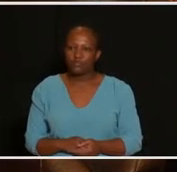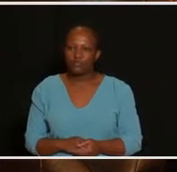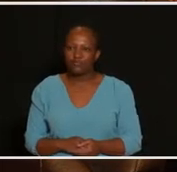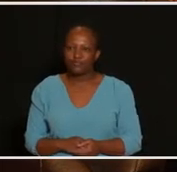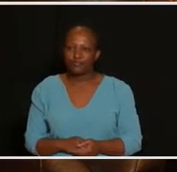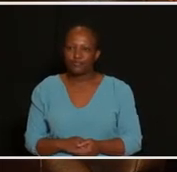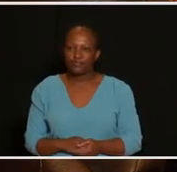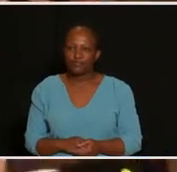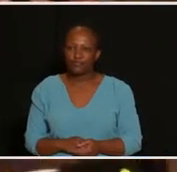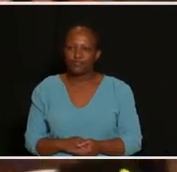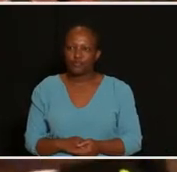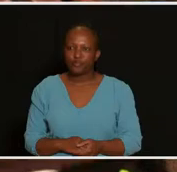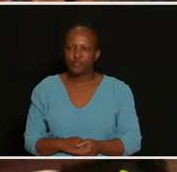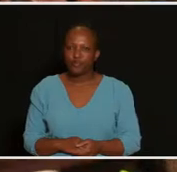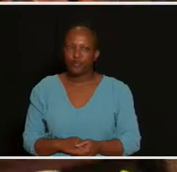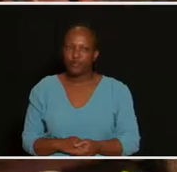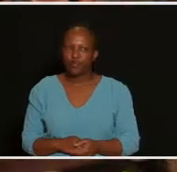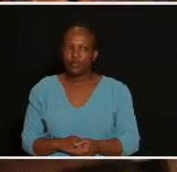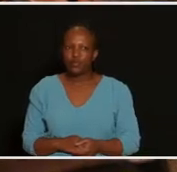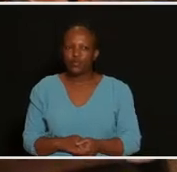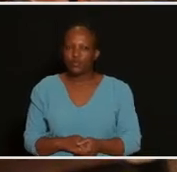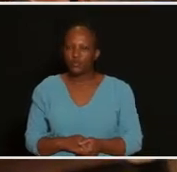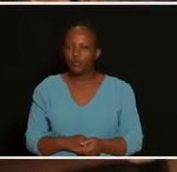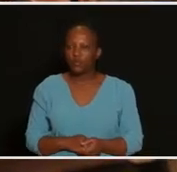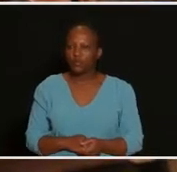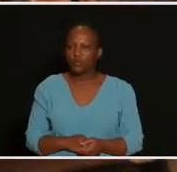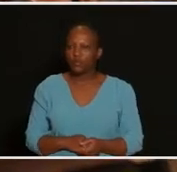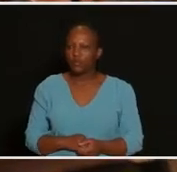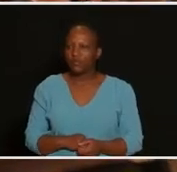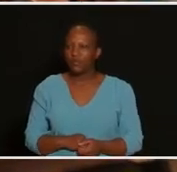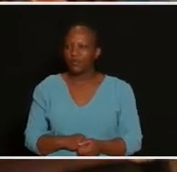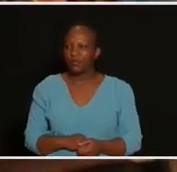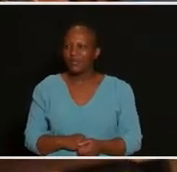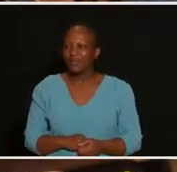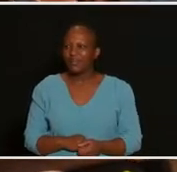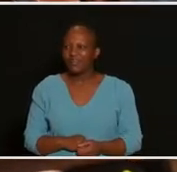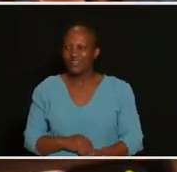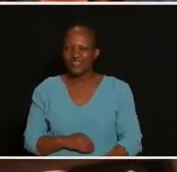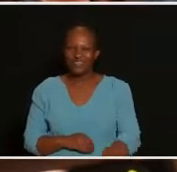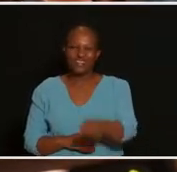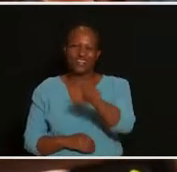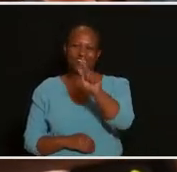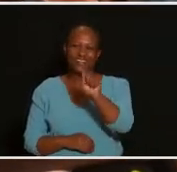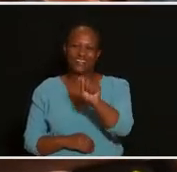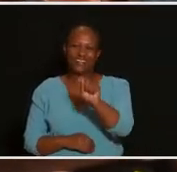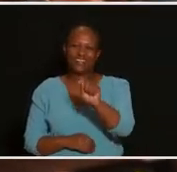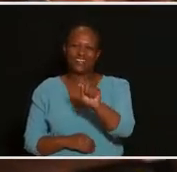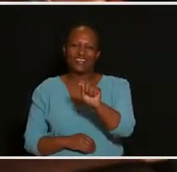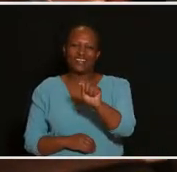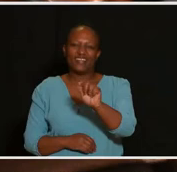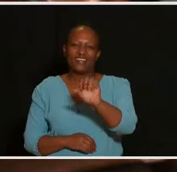Zulu you don't want a translation to oh okay